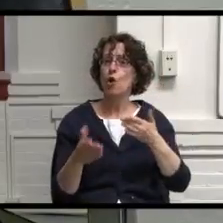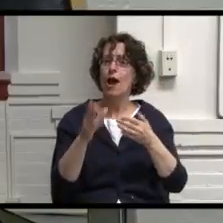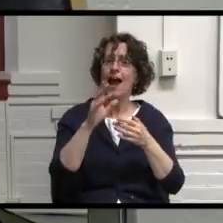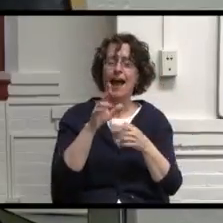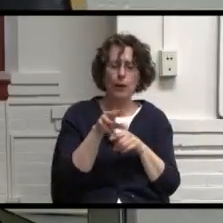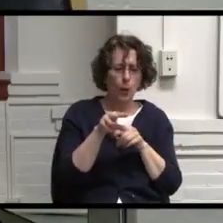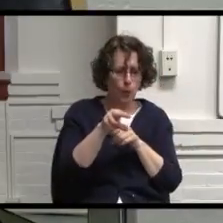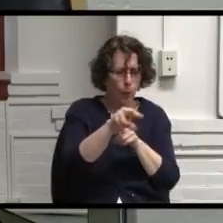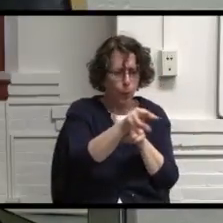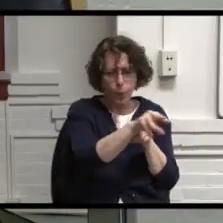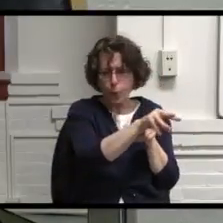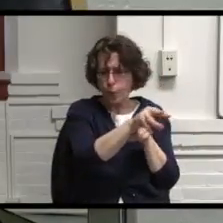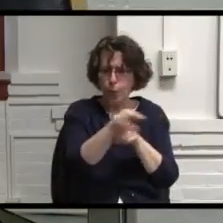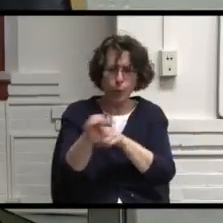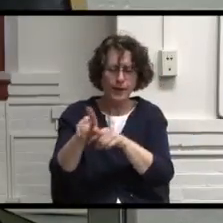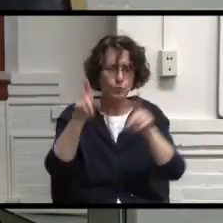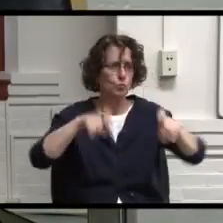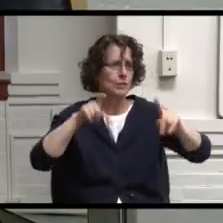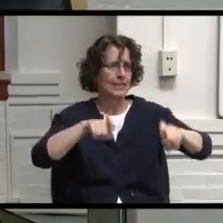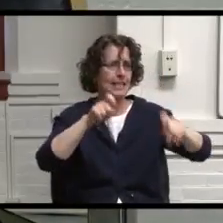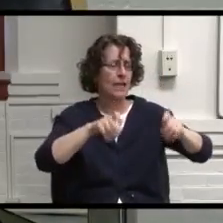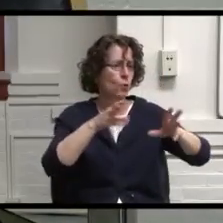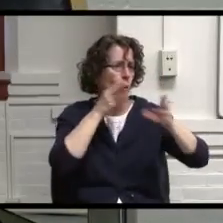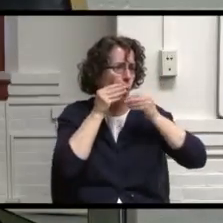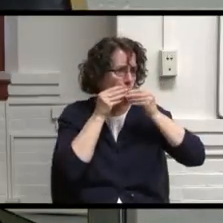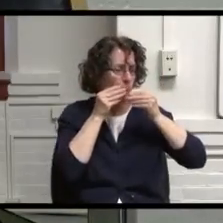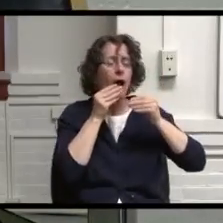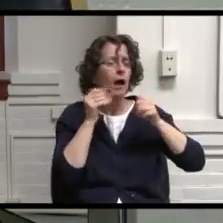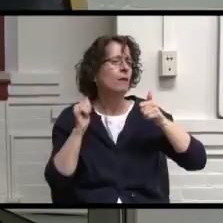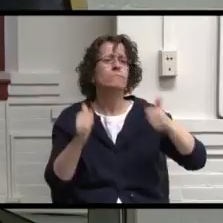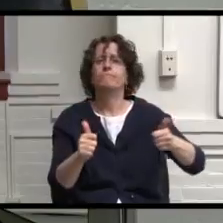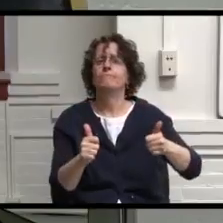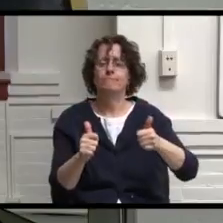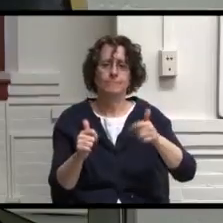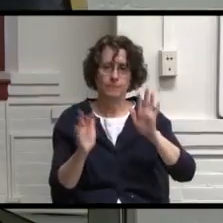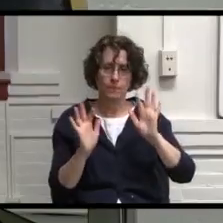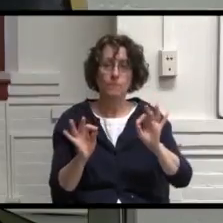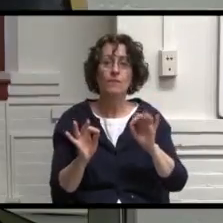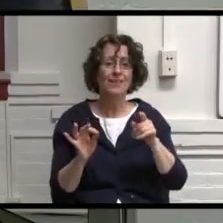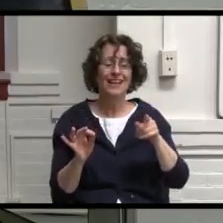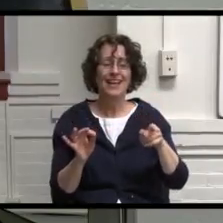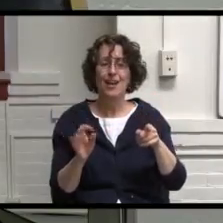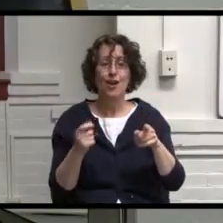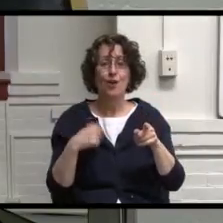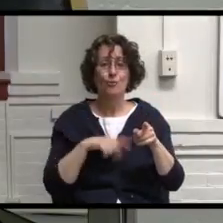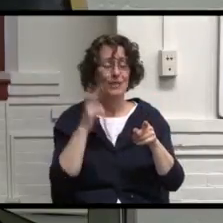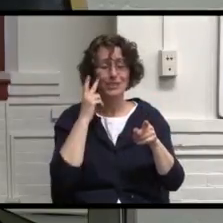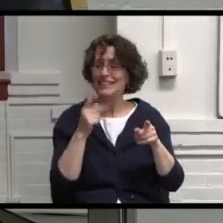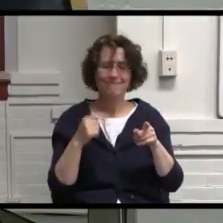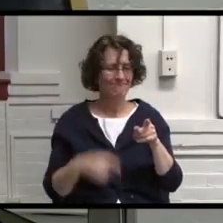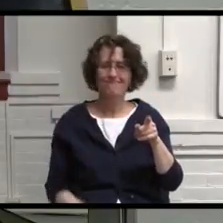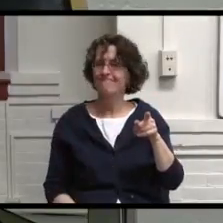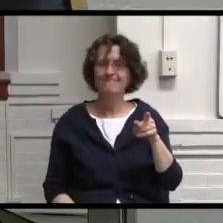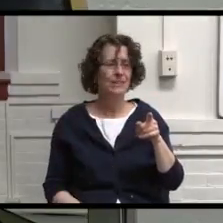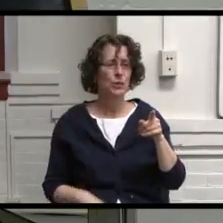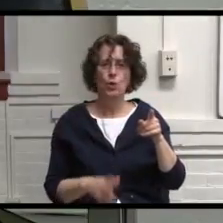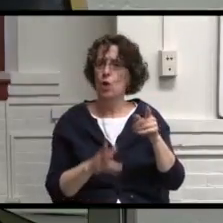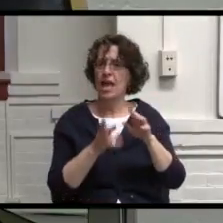infrared testing tool, and we could see that there was some workmanship that needed to be